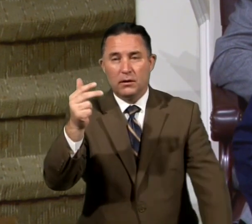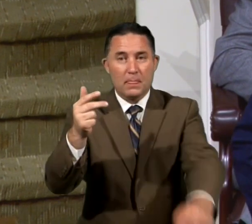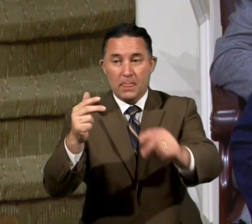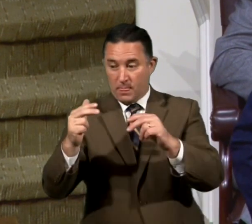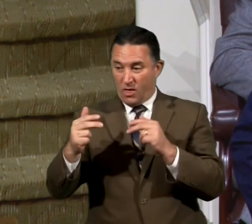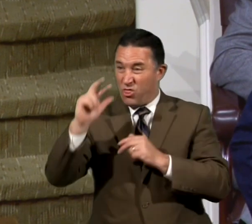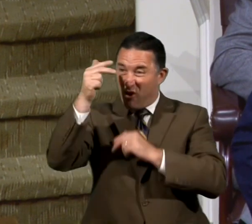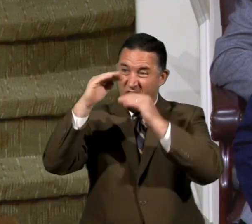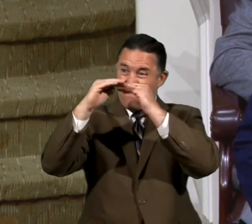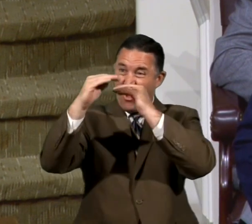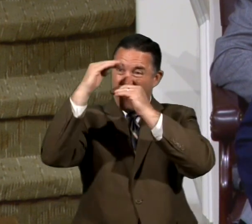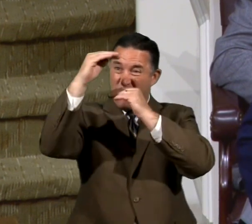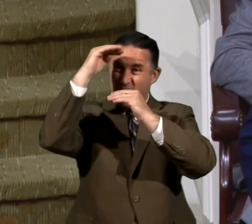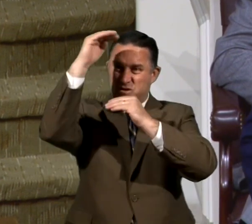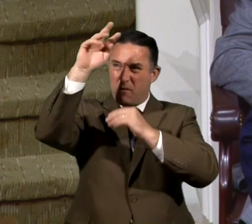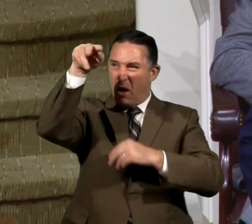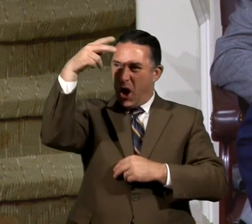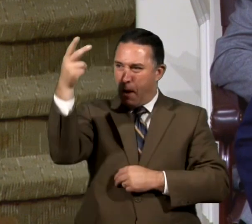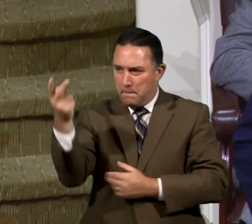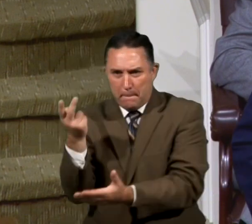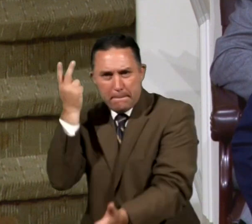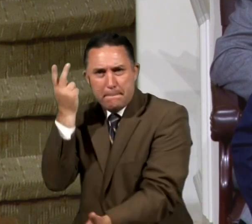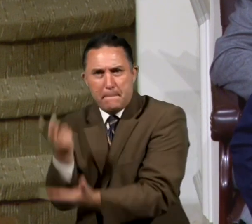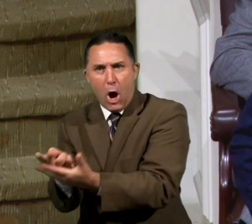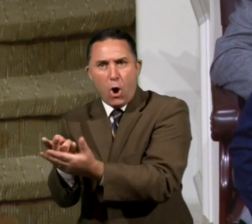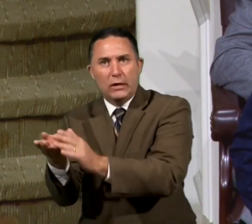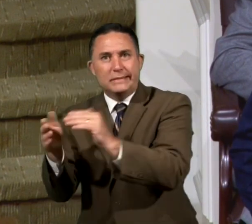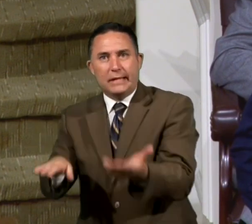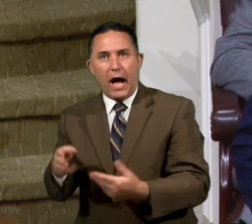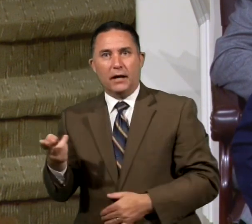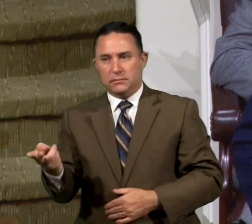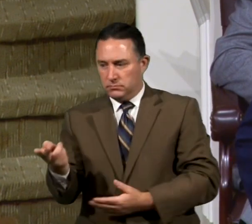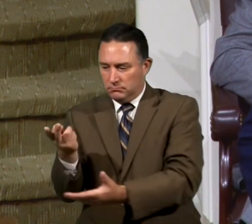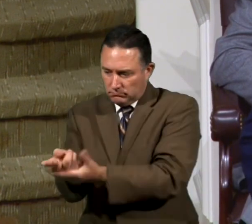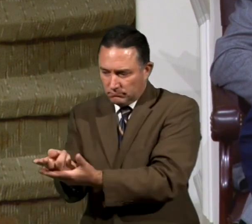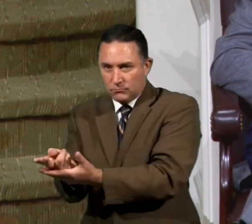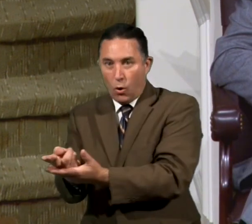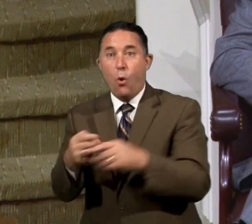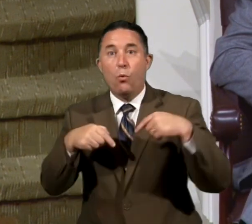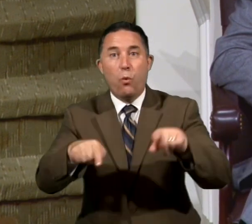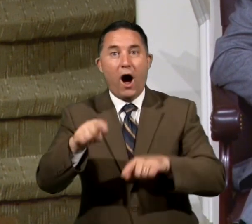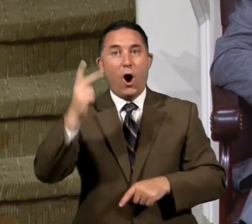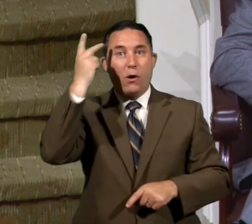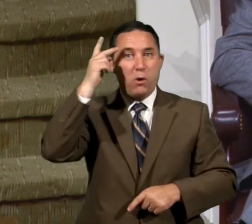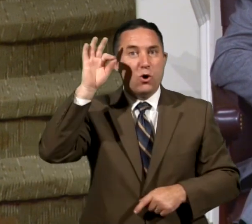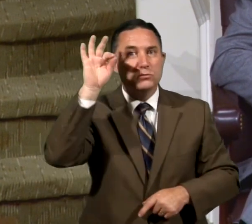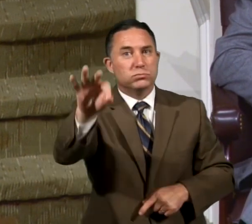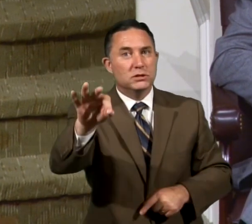He fell from the third floor and he died while Paul was preaching.